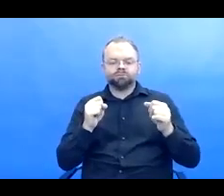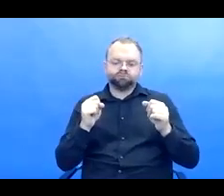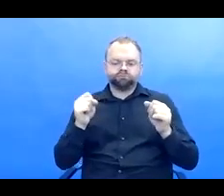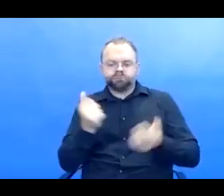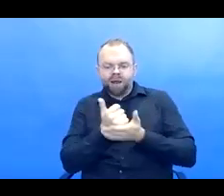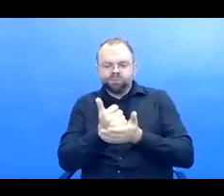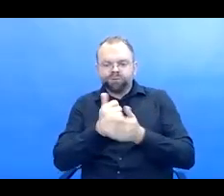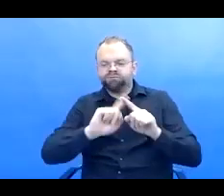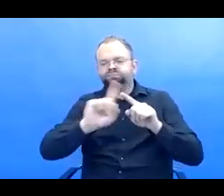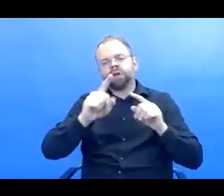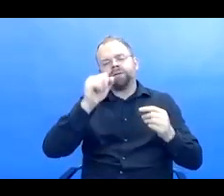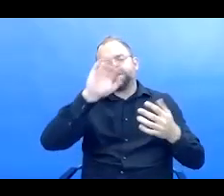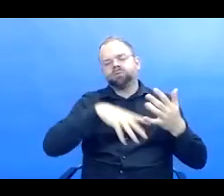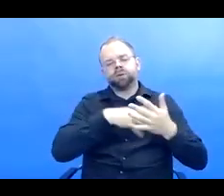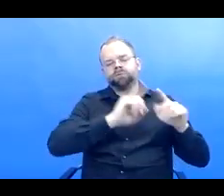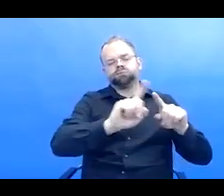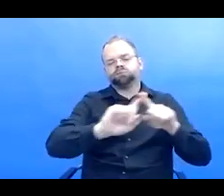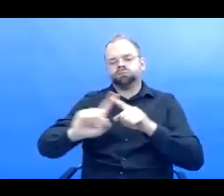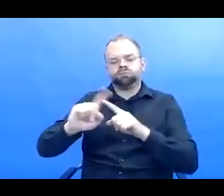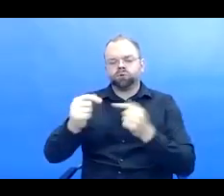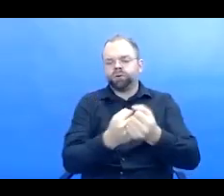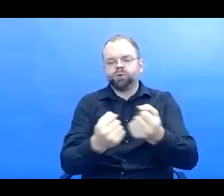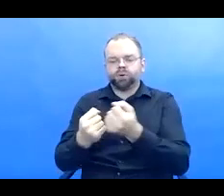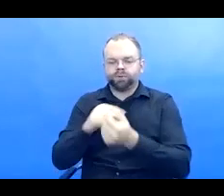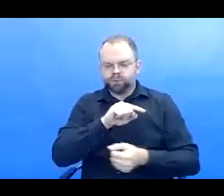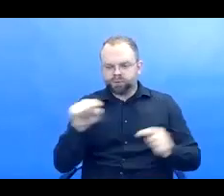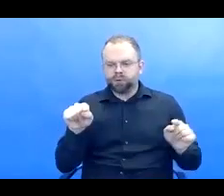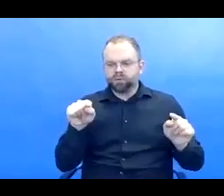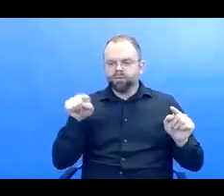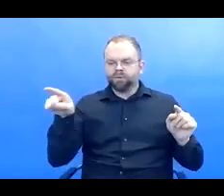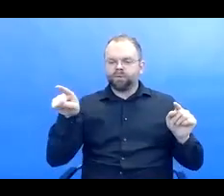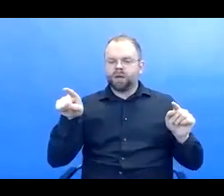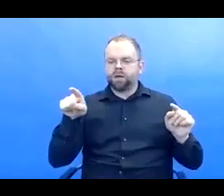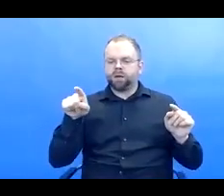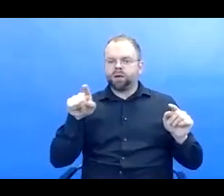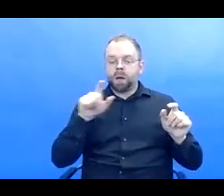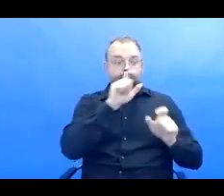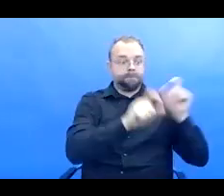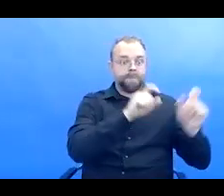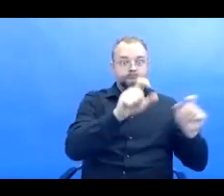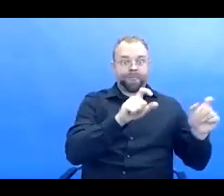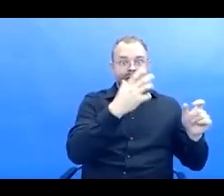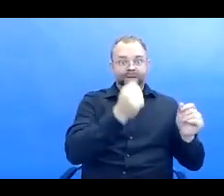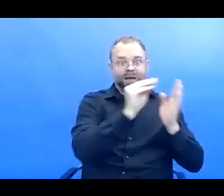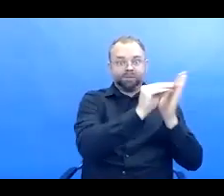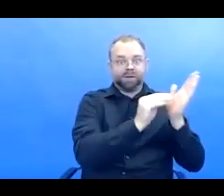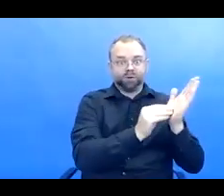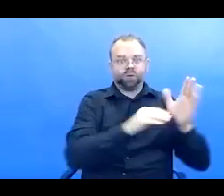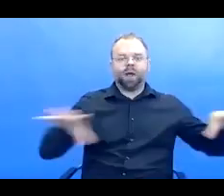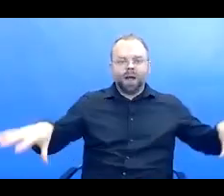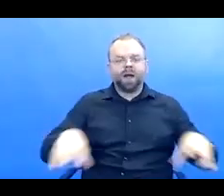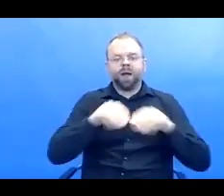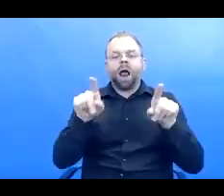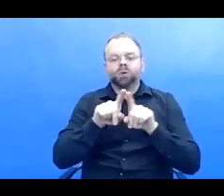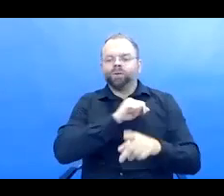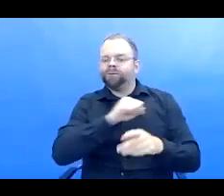So looking at the key messages that I would want to pass this afternoon is one, because of the